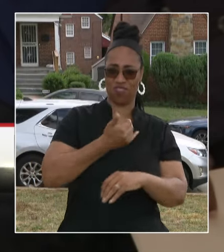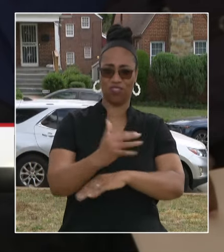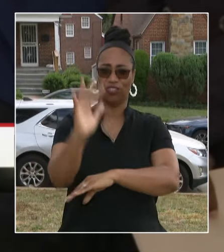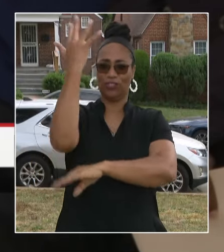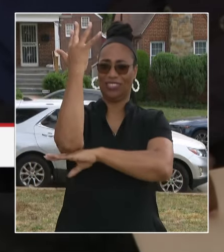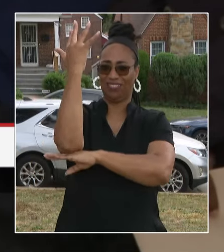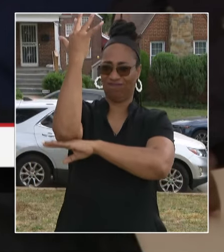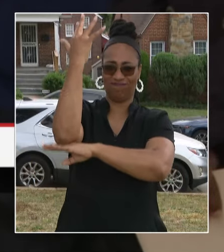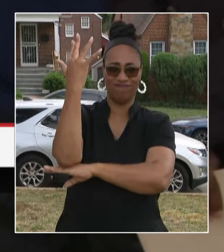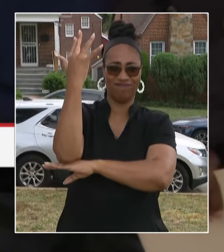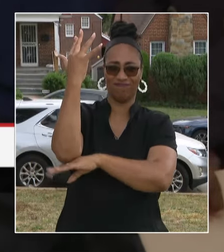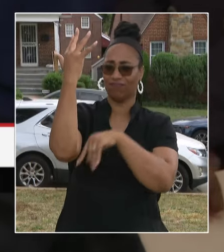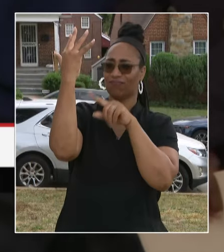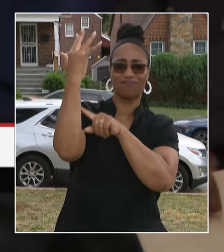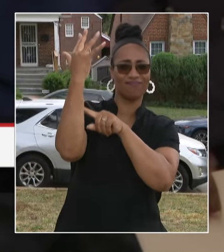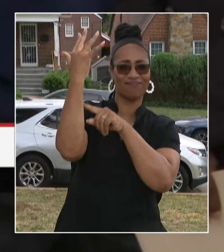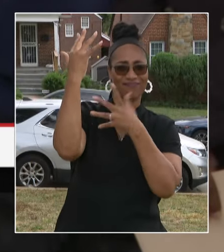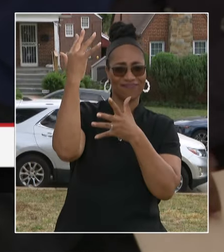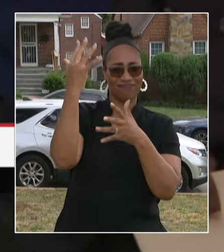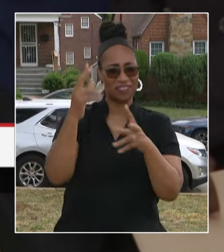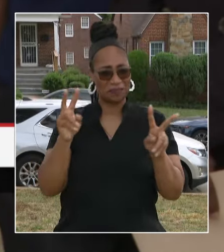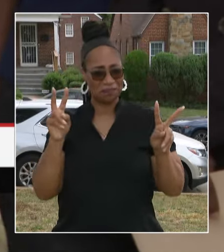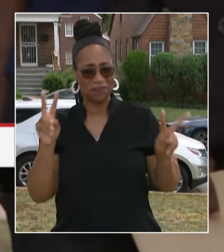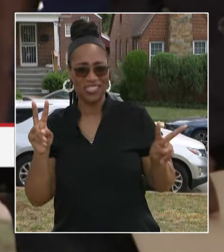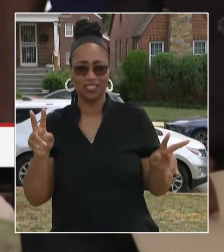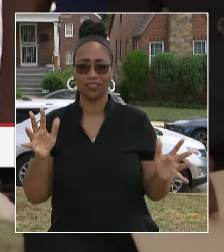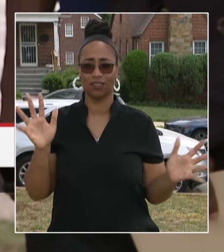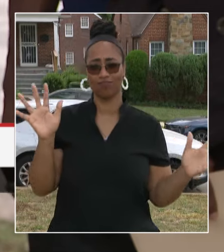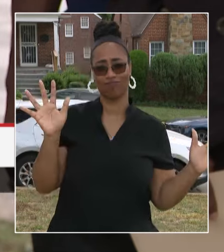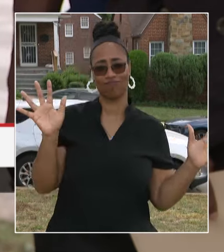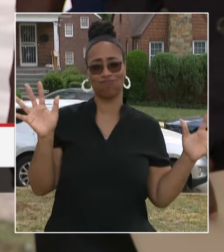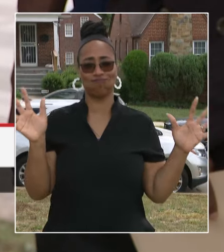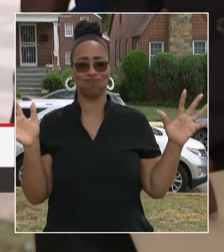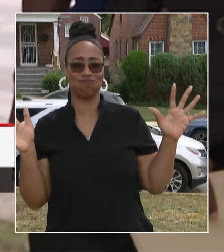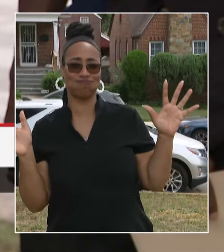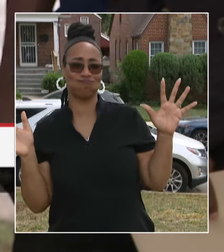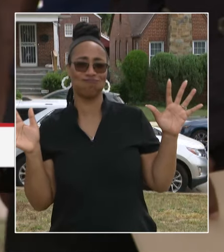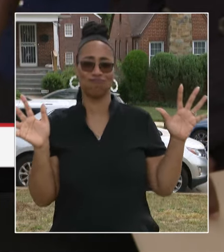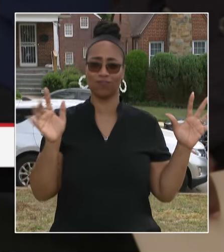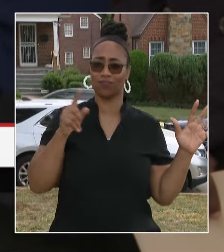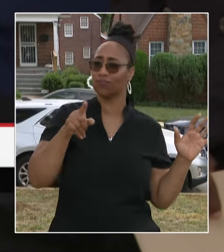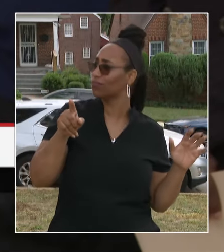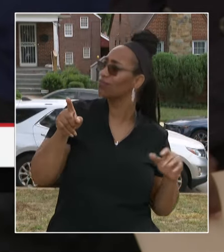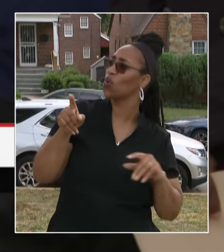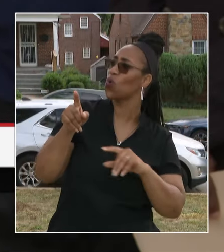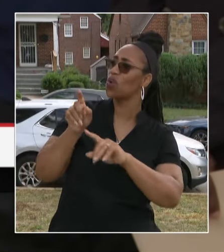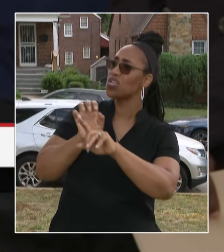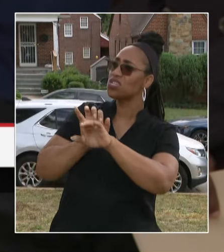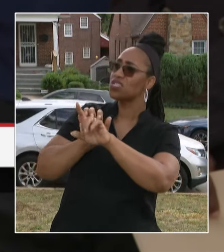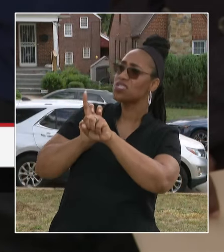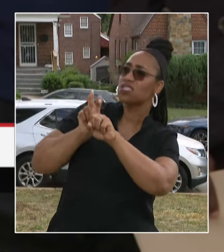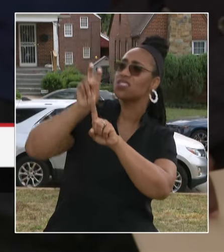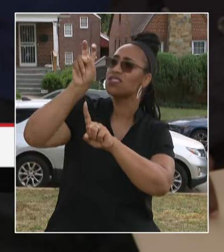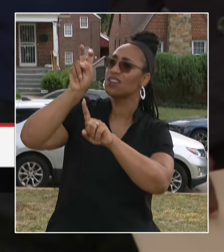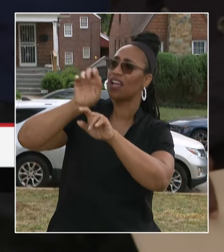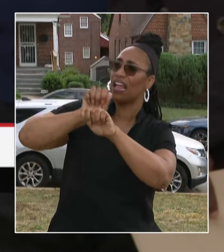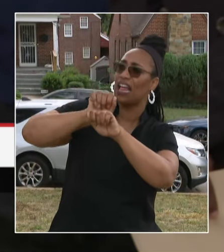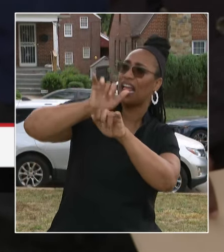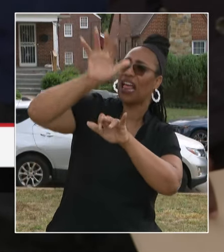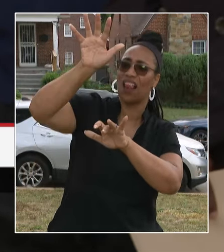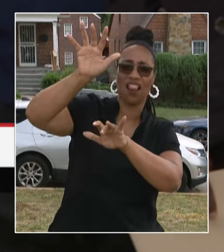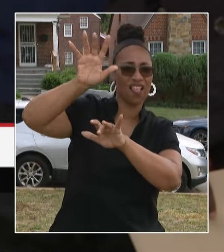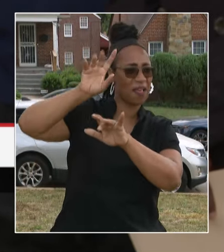we've made, that is a promised glade. The hill we climb, if only we dare it, because being American is more than a pride we